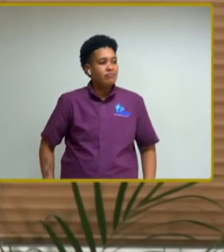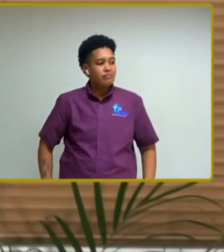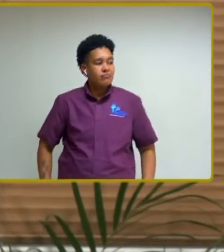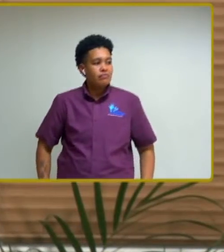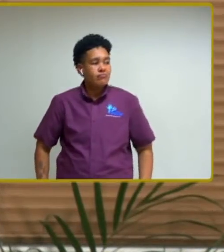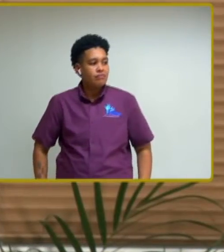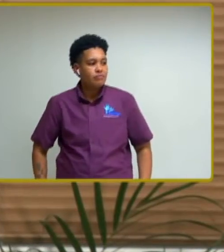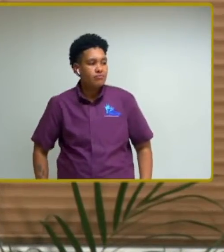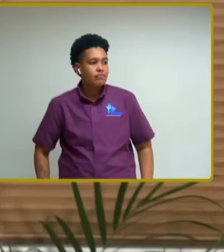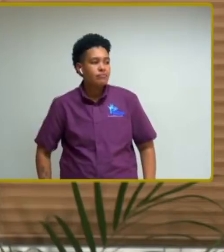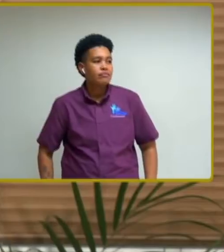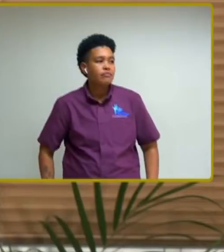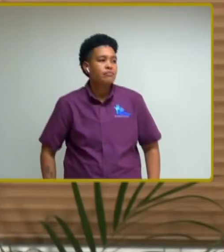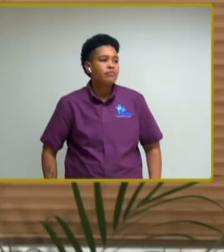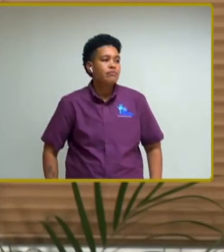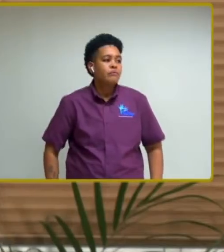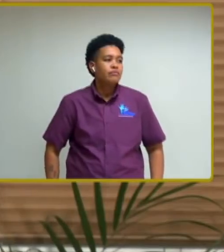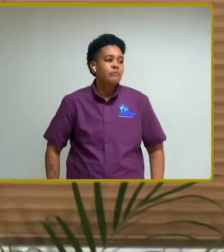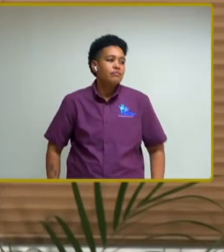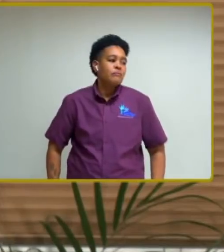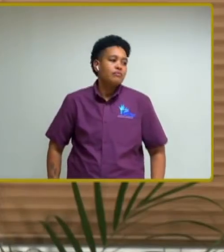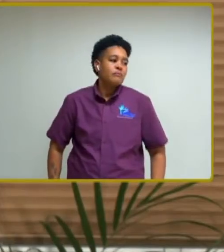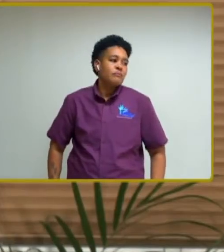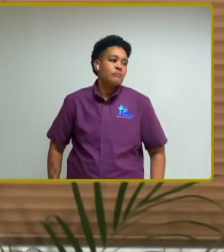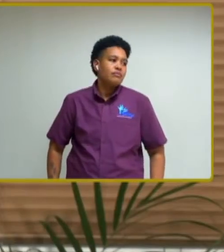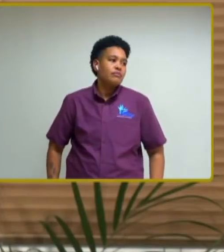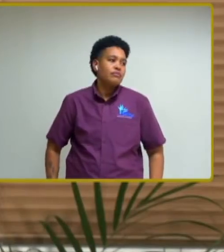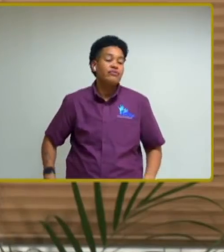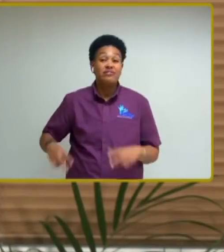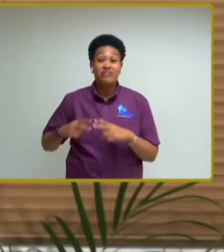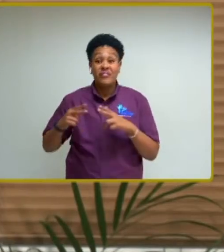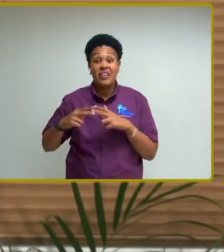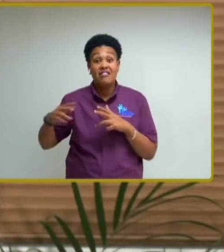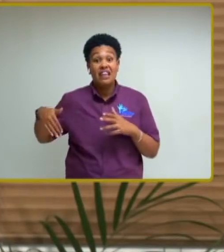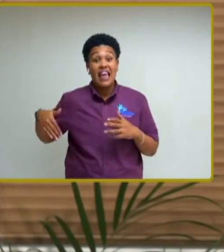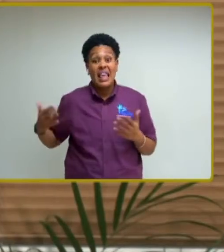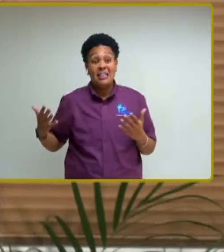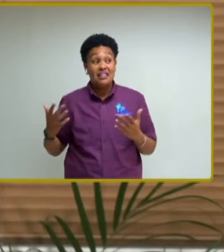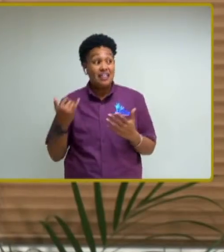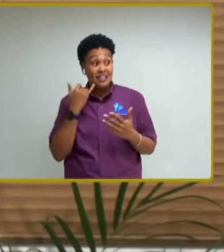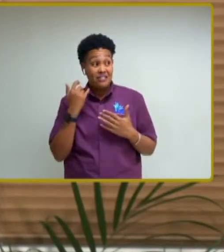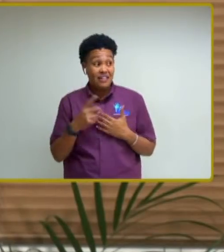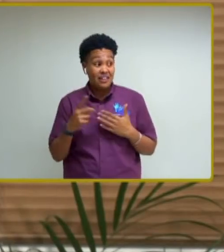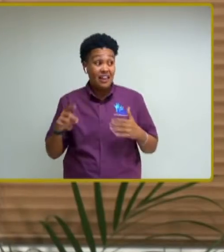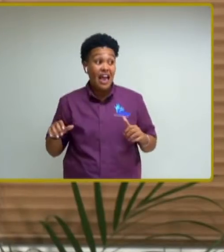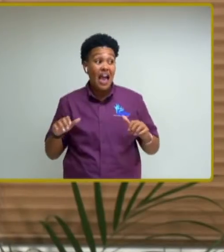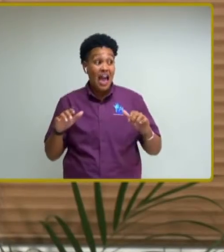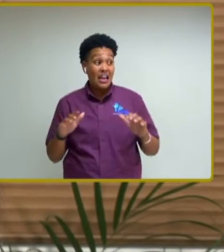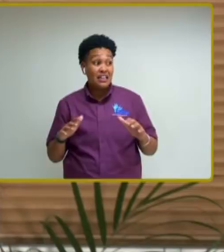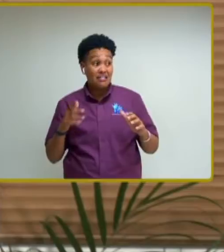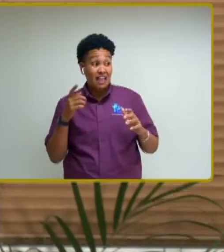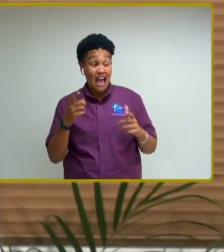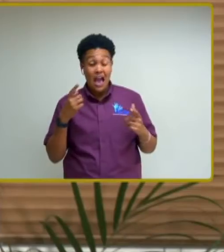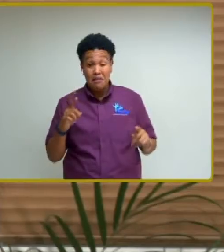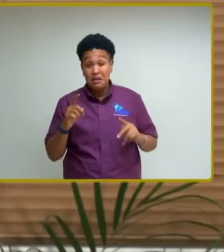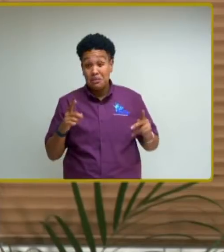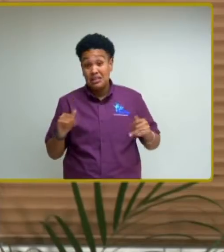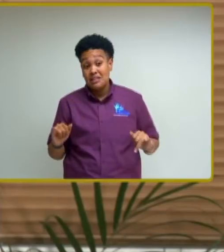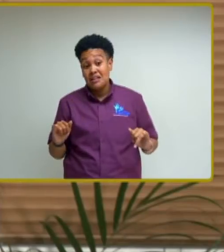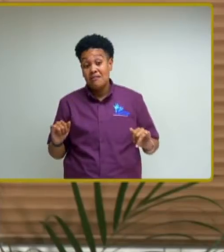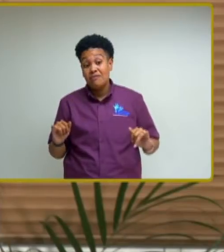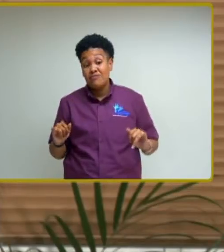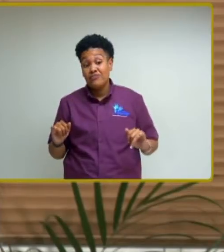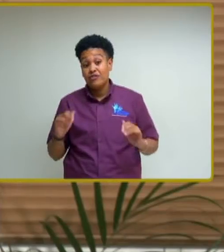Well, very late, as long as the day is active and persons are